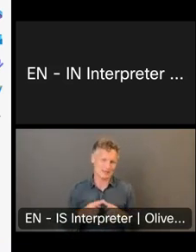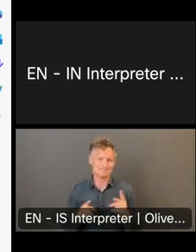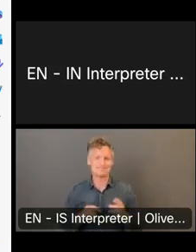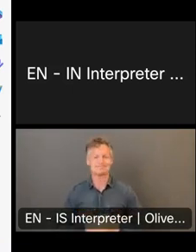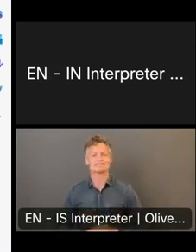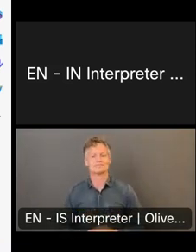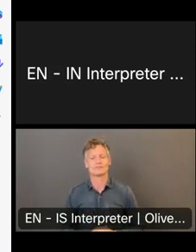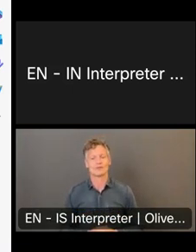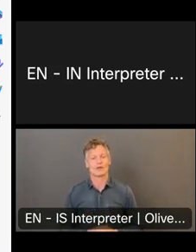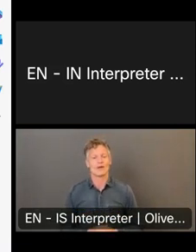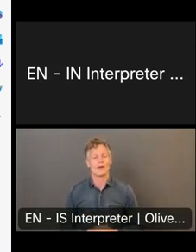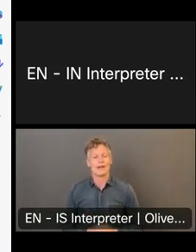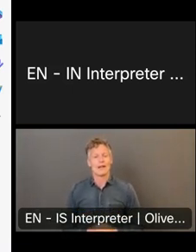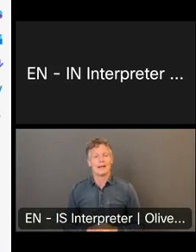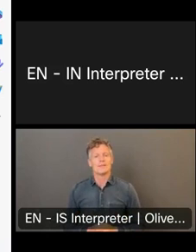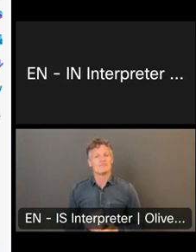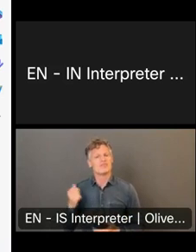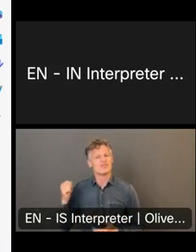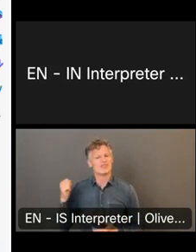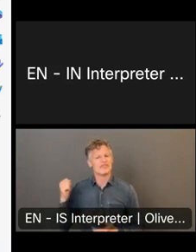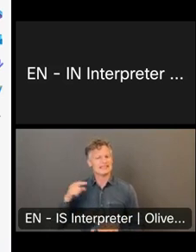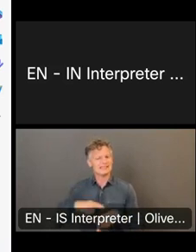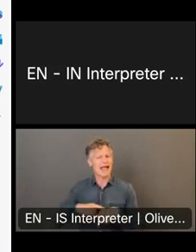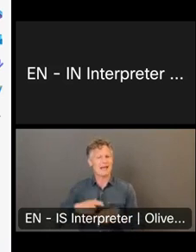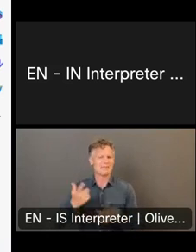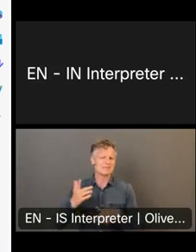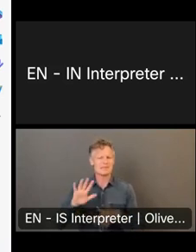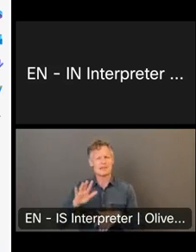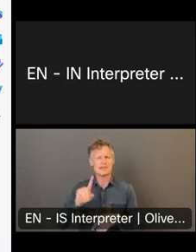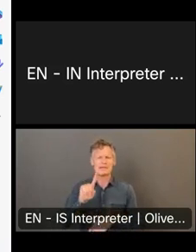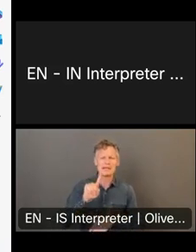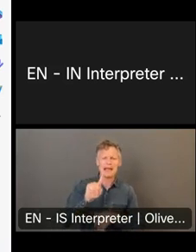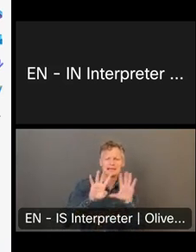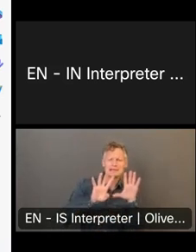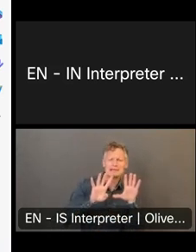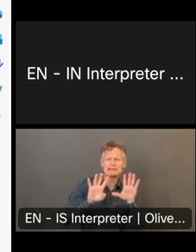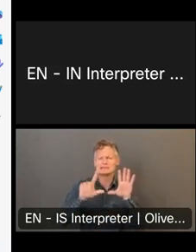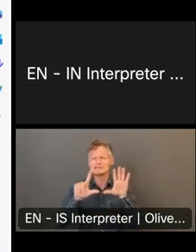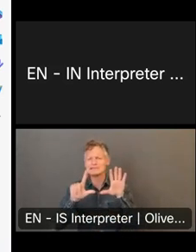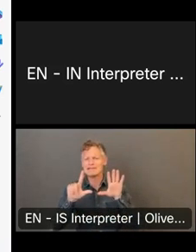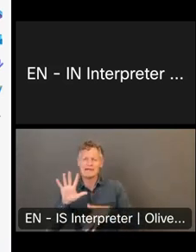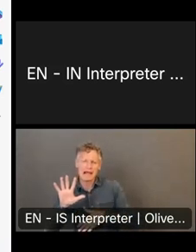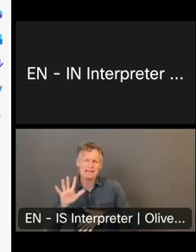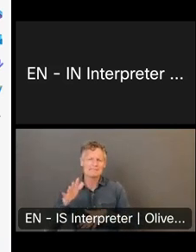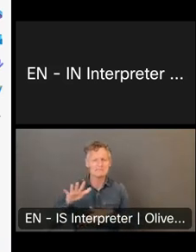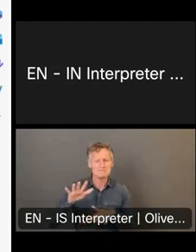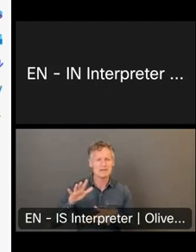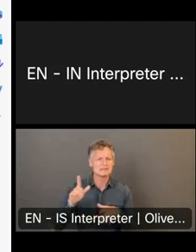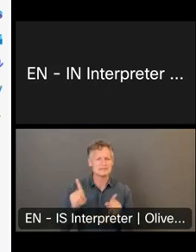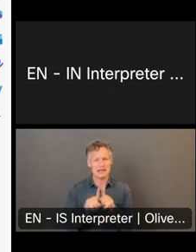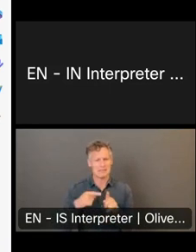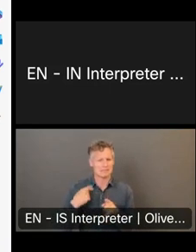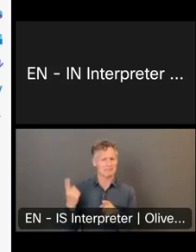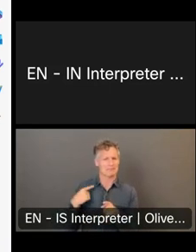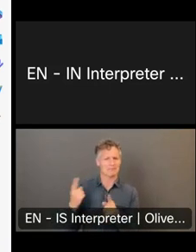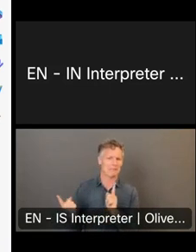to the mid-70s when Steve and I first met, as he mentioned. And so we now move